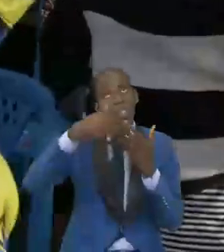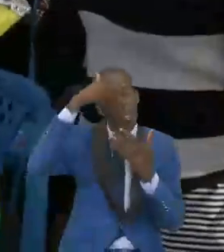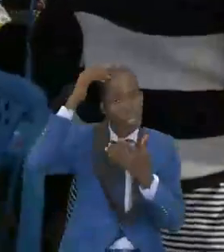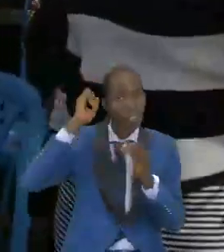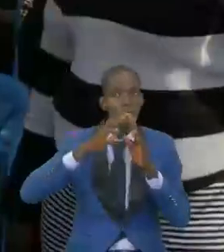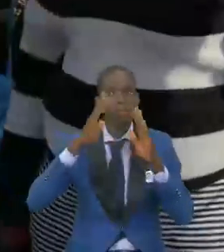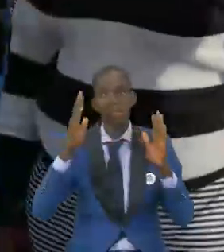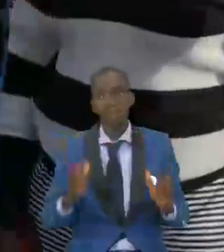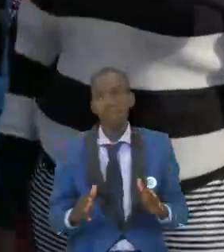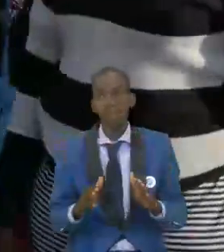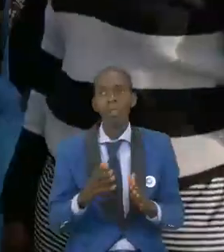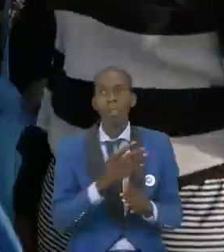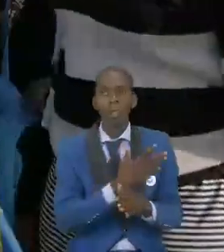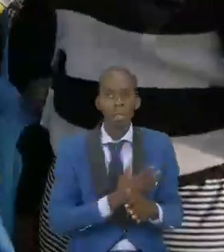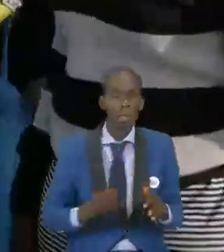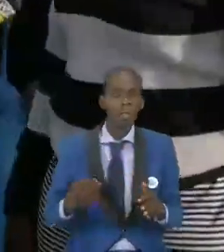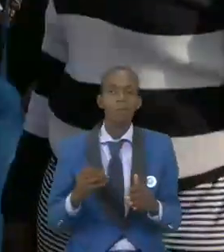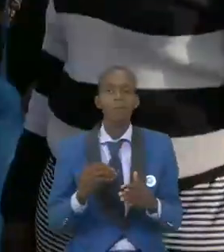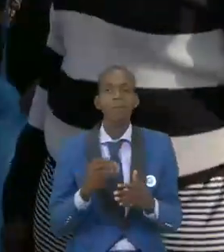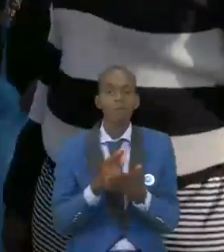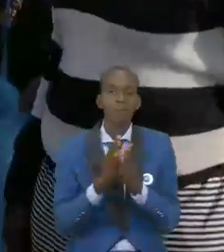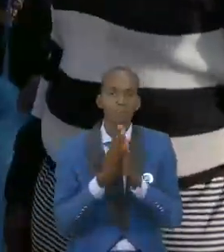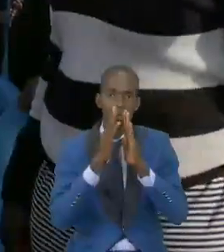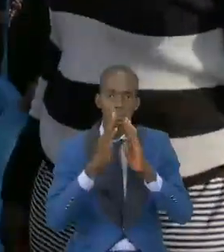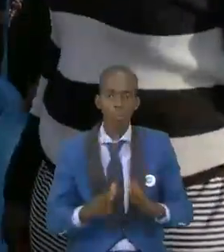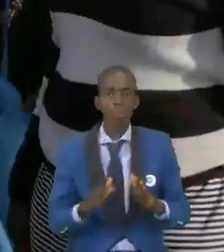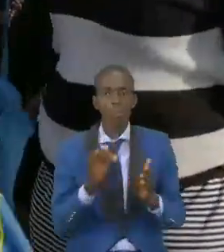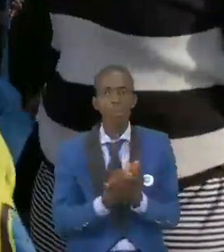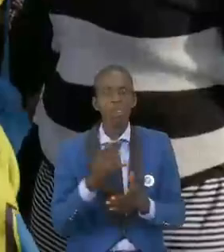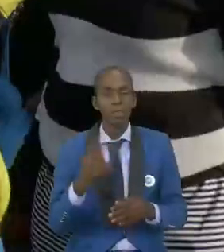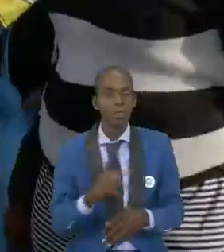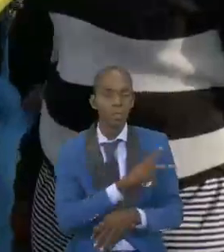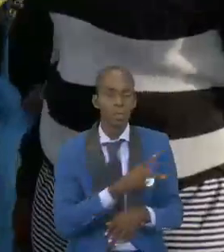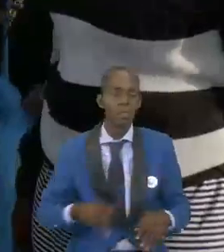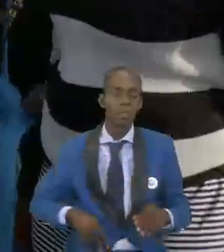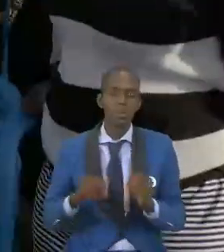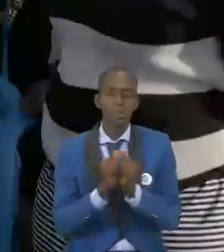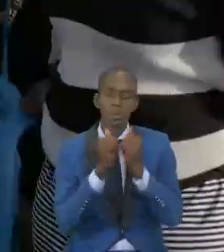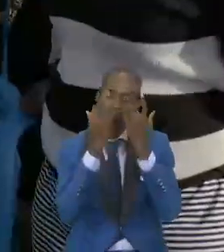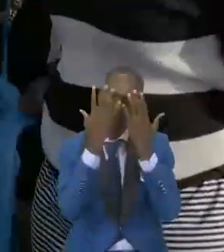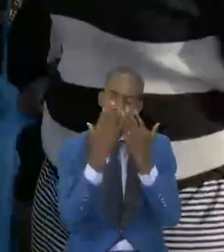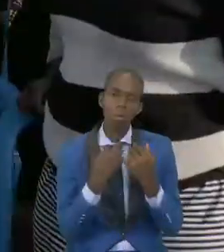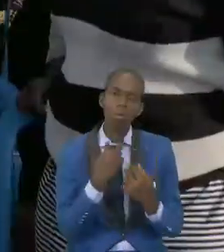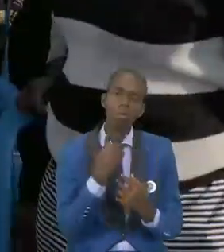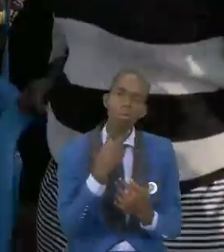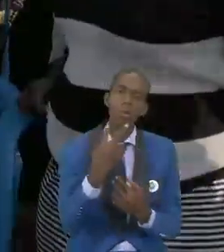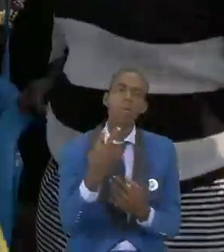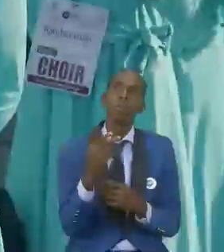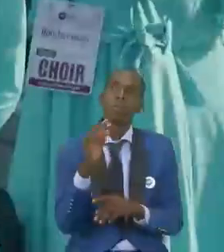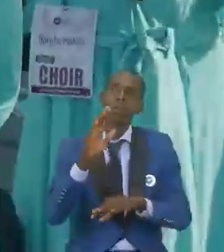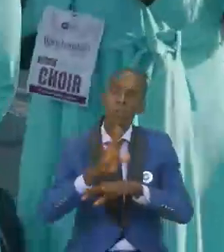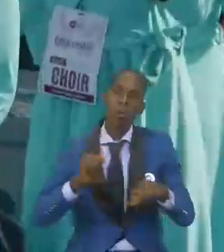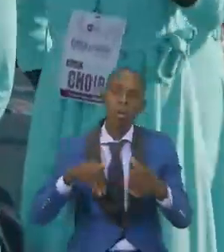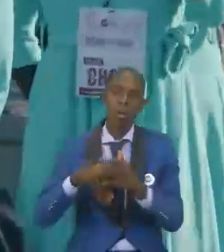king with lamentable voice calls out to you, O dedicated